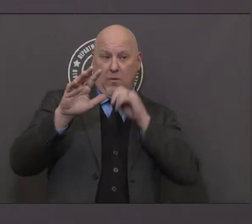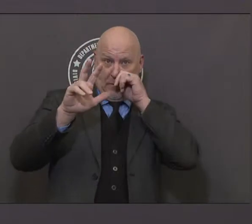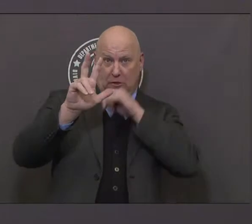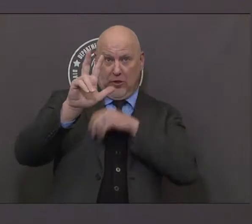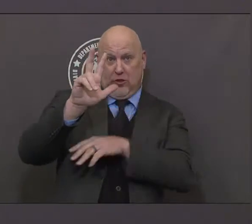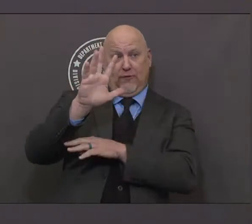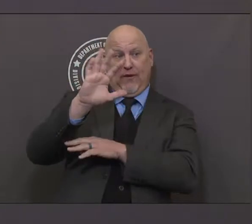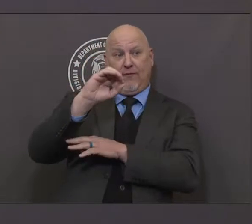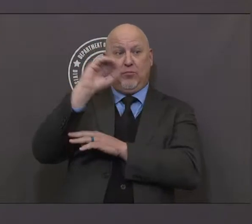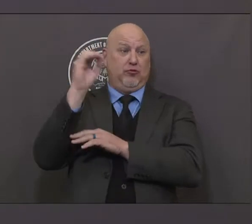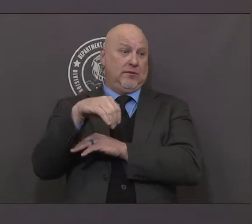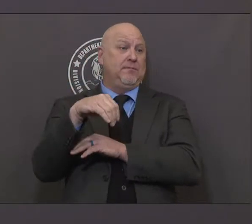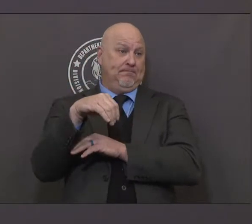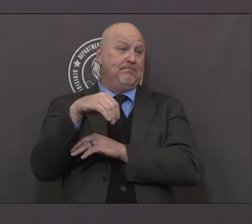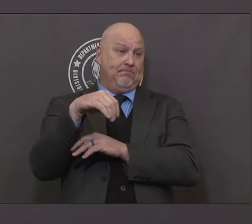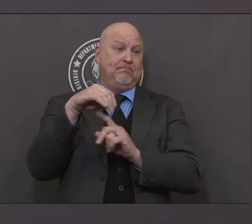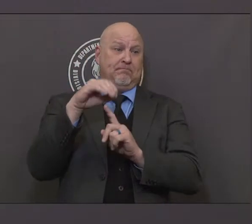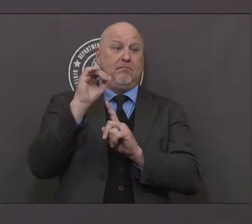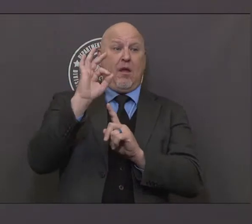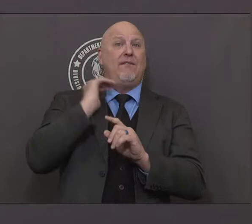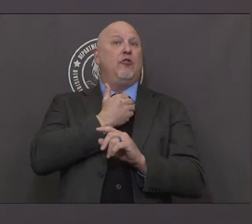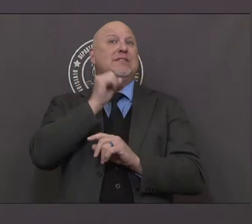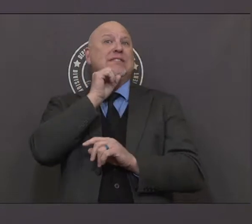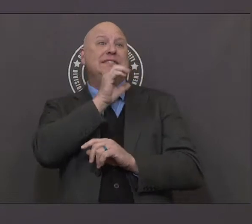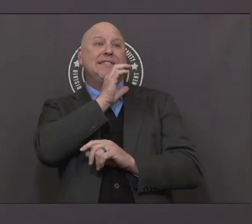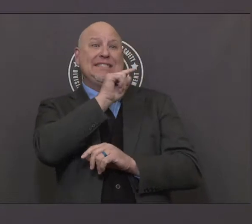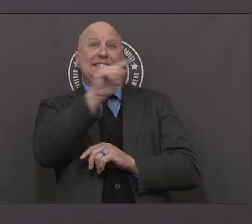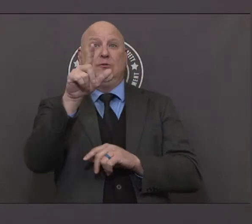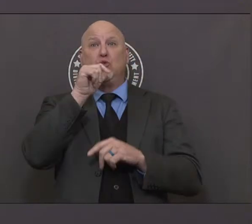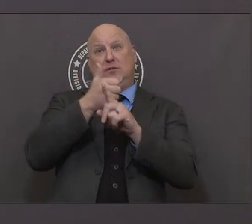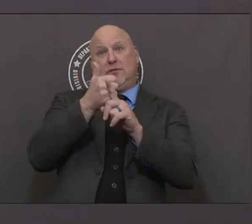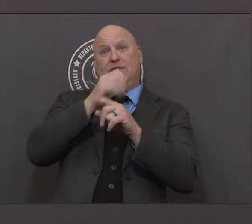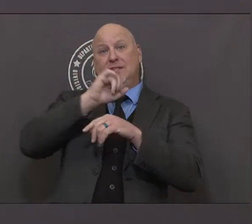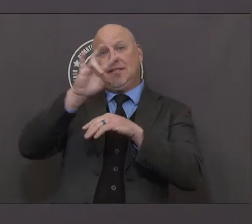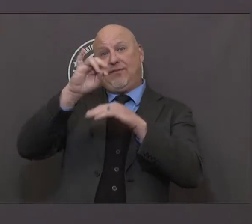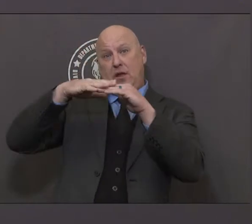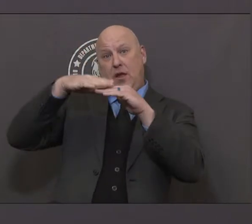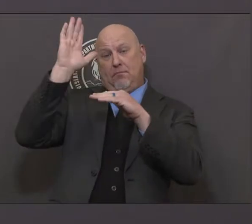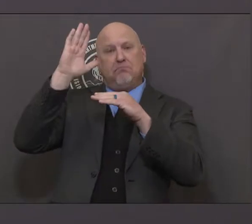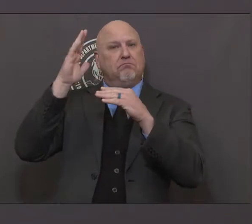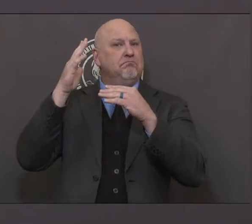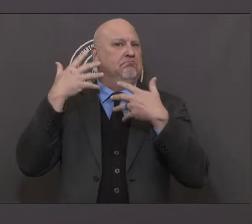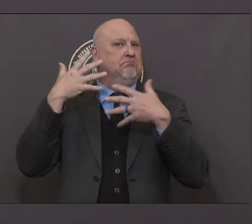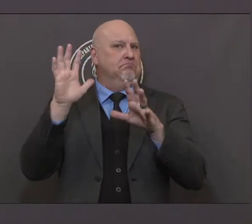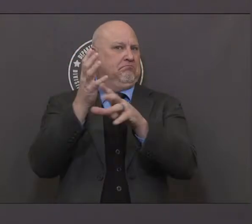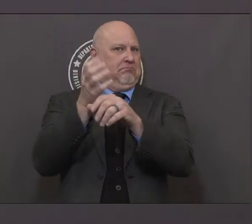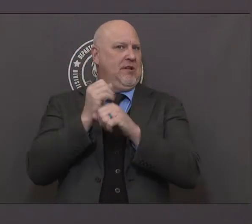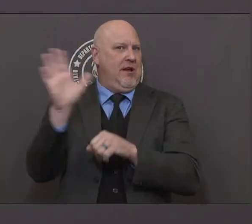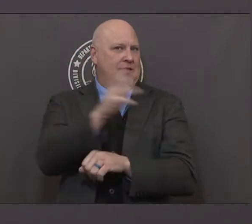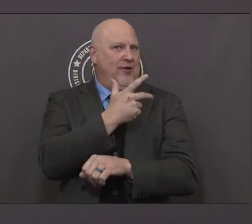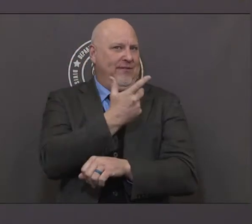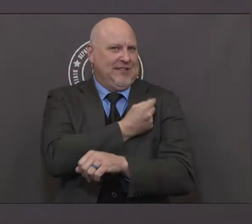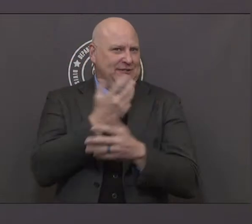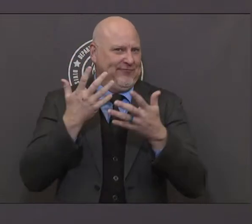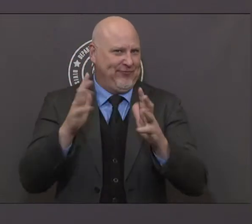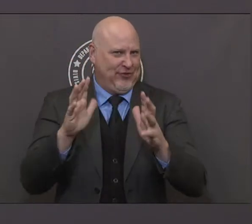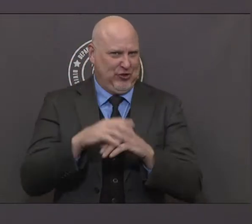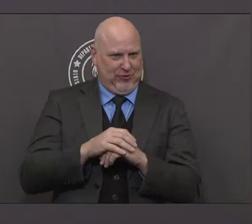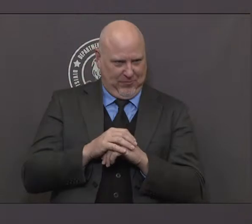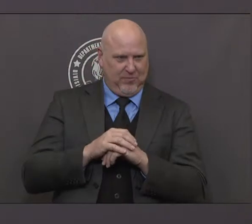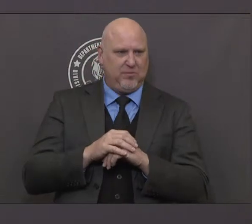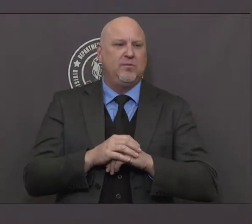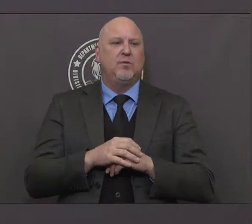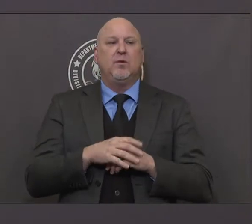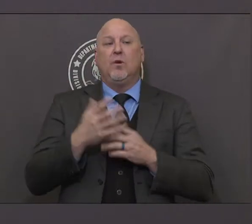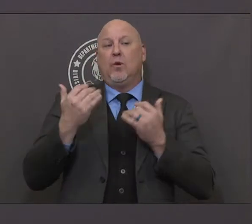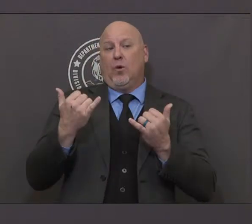all of our seniors, 70 years of age and over, have been vaccinated. That's about